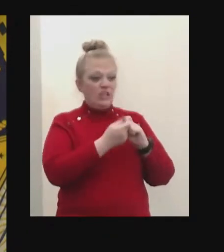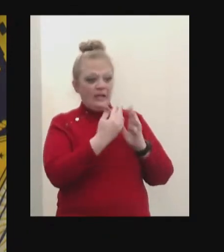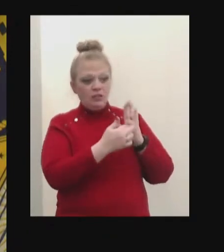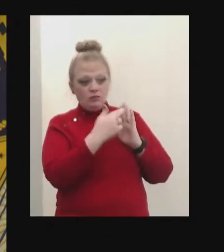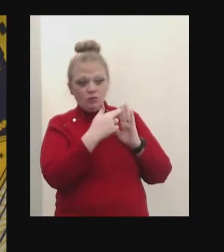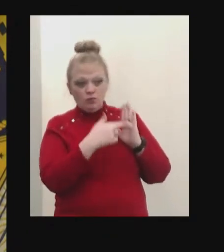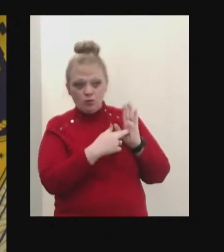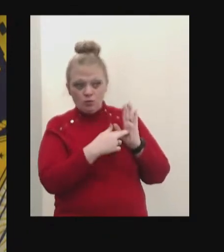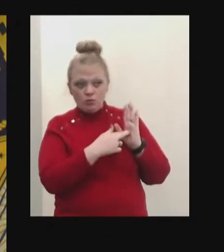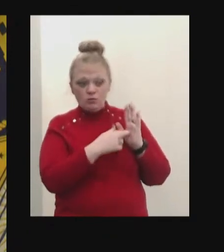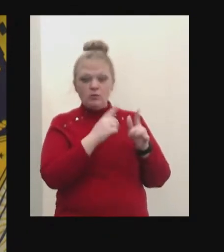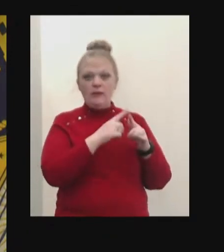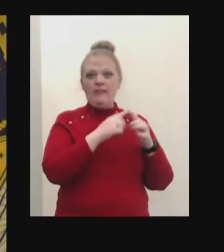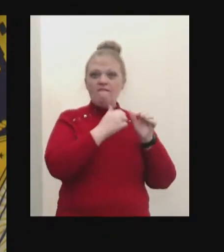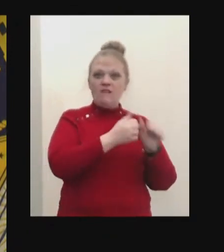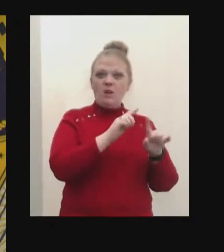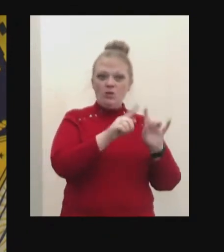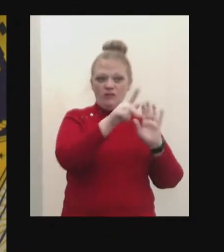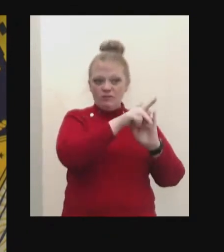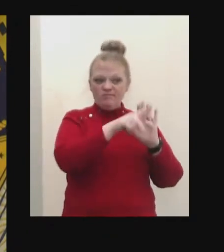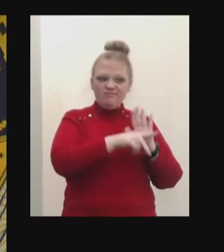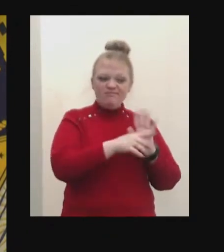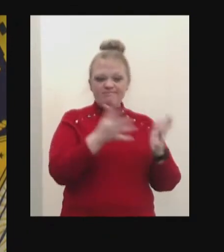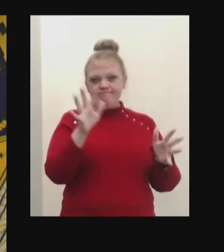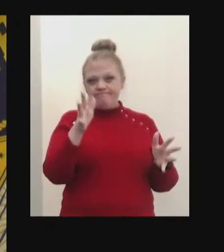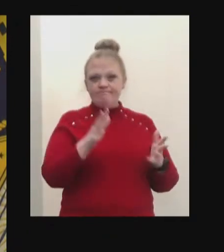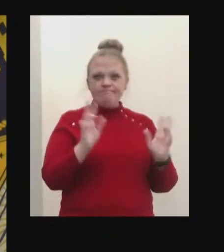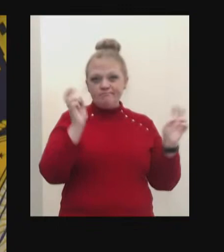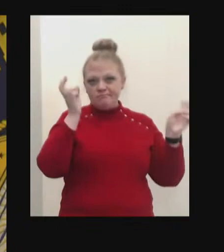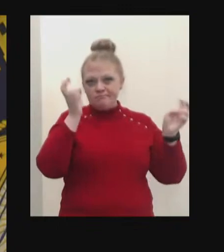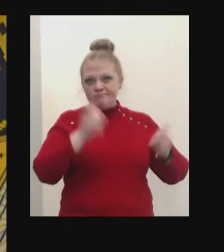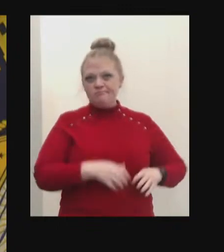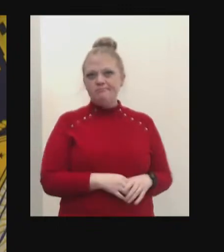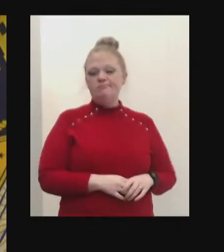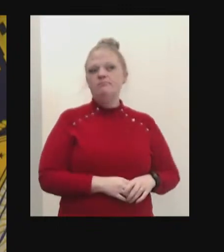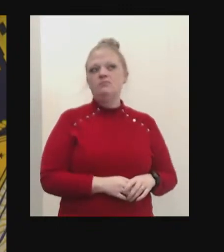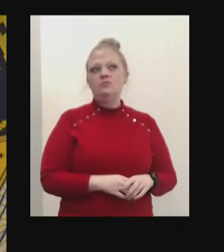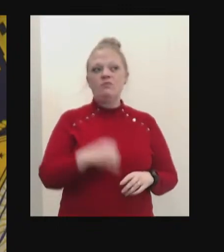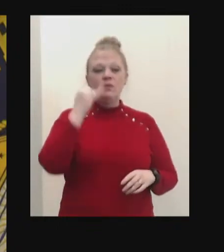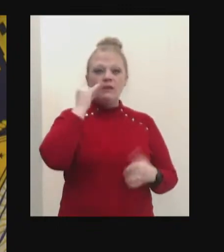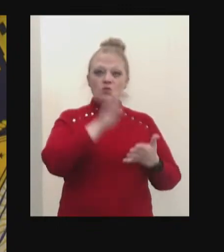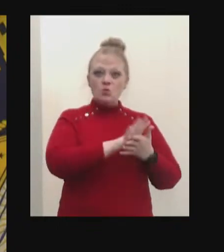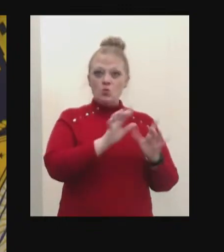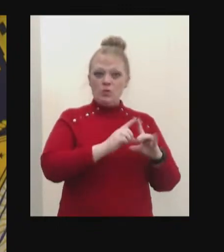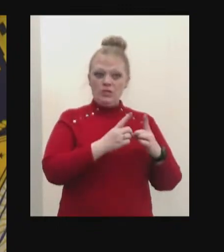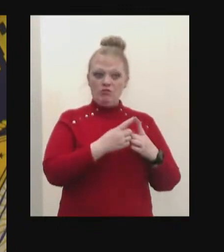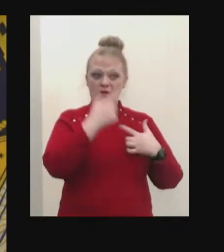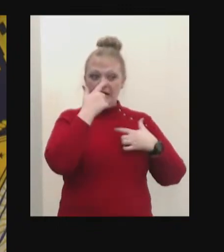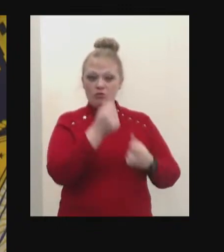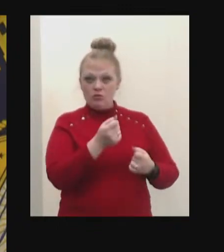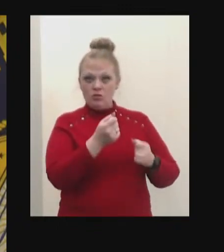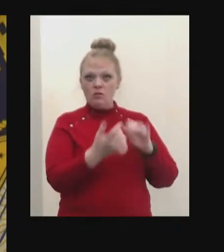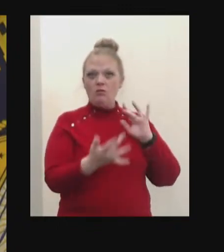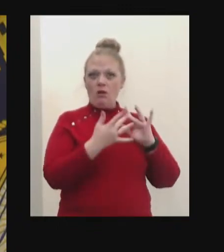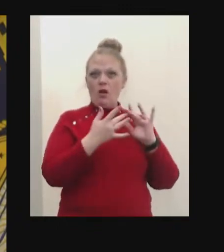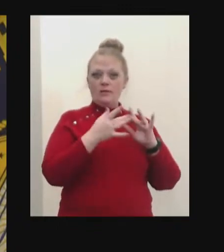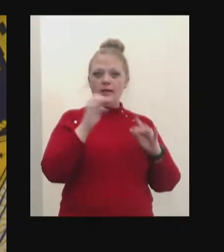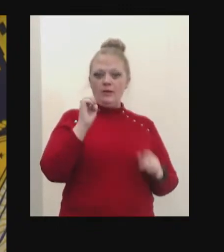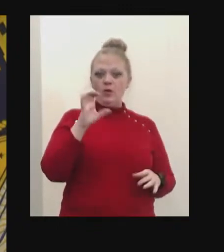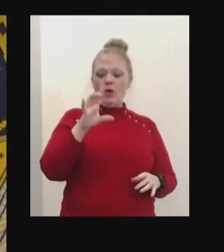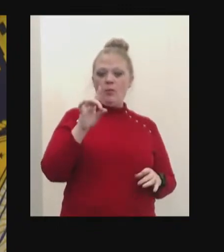have to follow a different protocol, so to speak. But if a school district is interested, they should contact the Erie County Department of